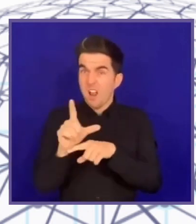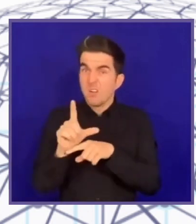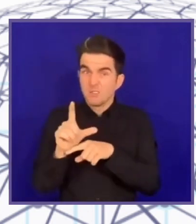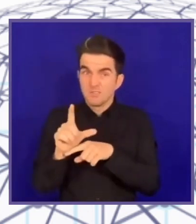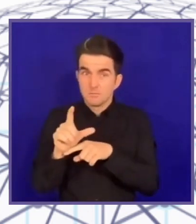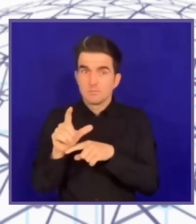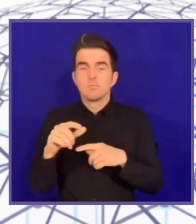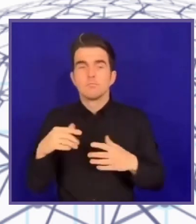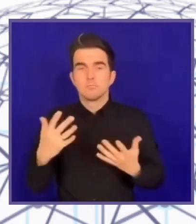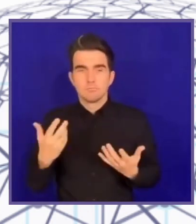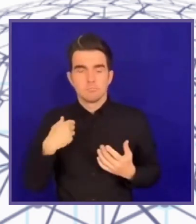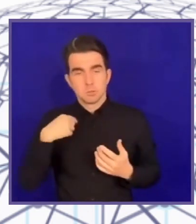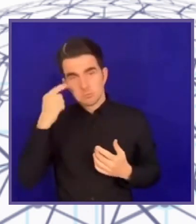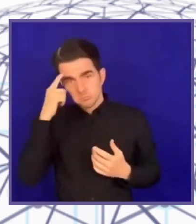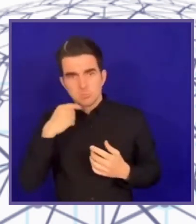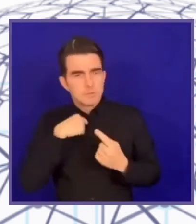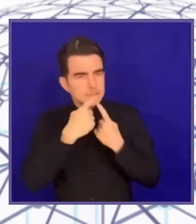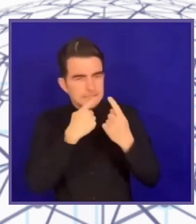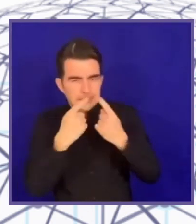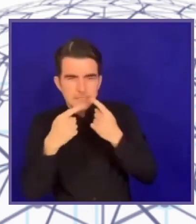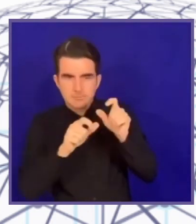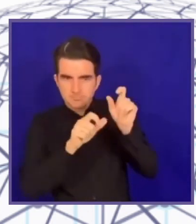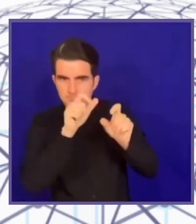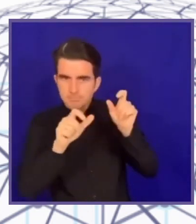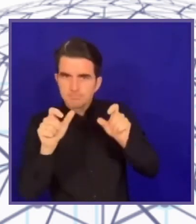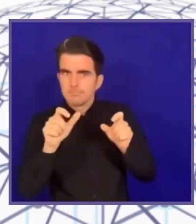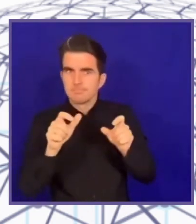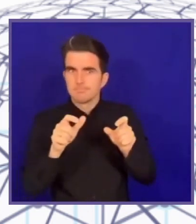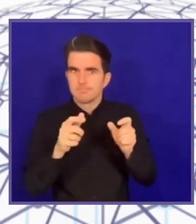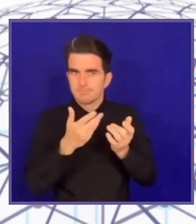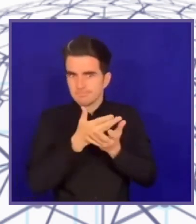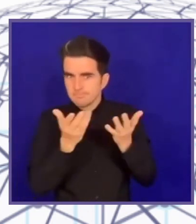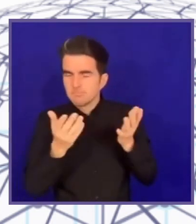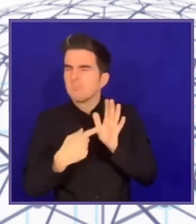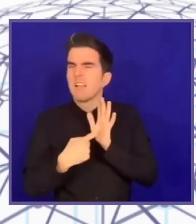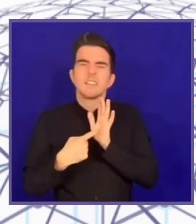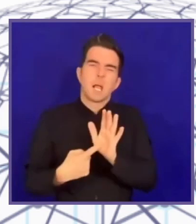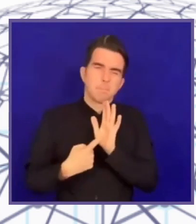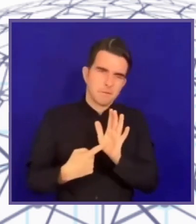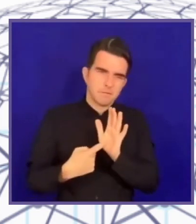for prosthetics, and talking very much to